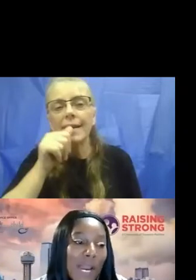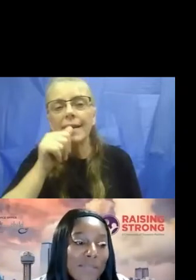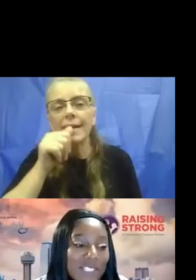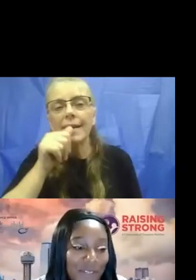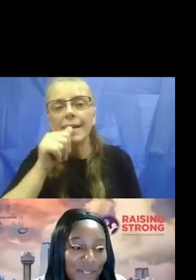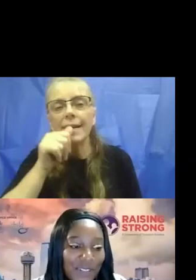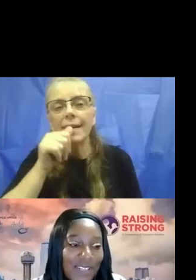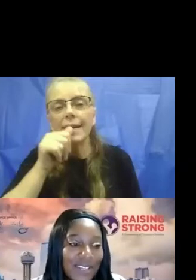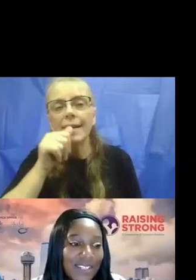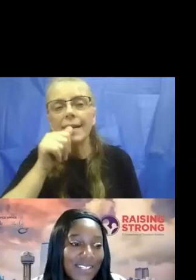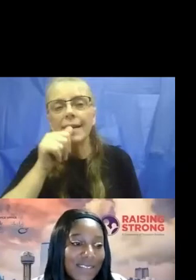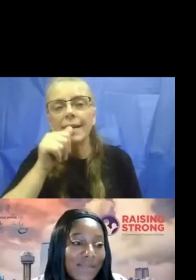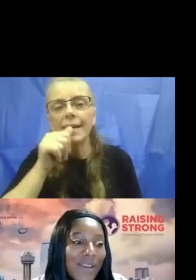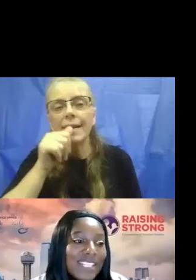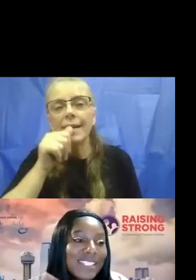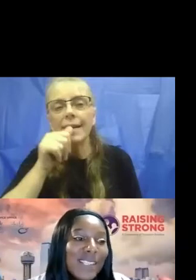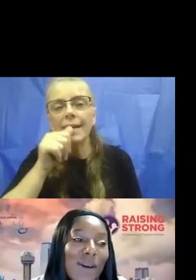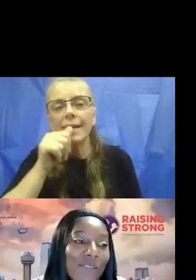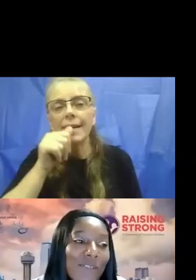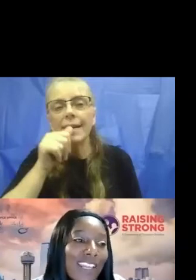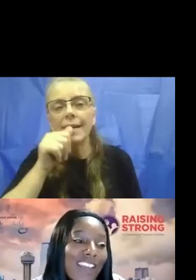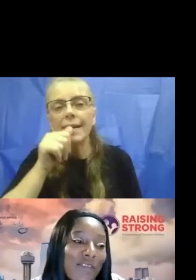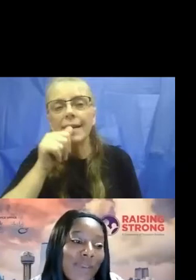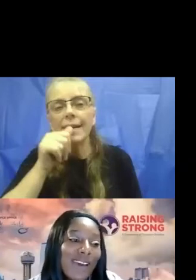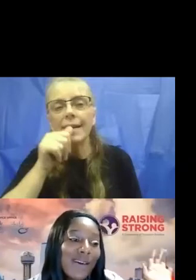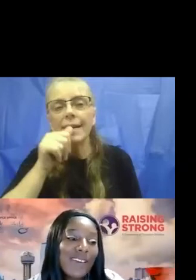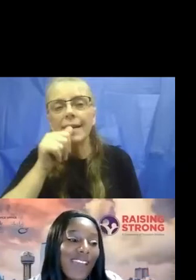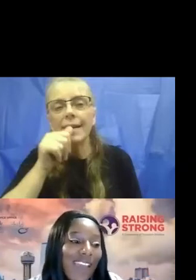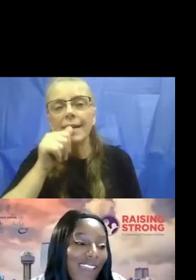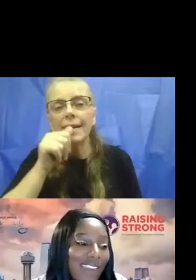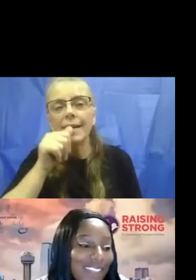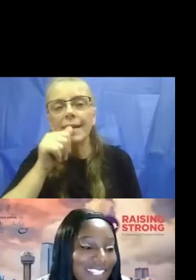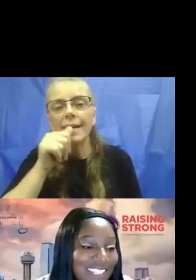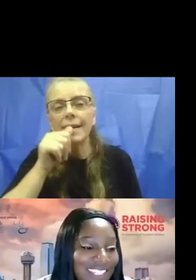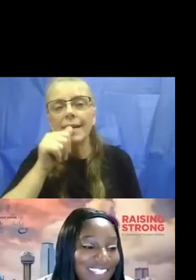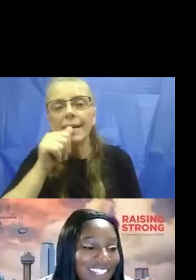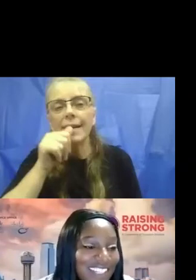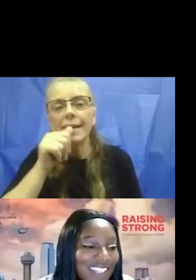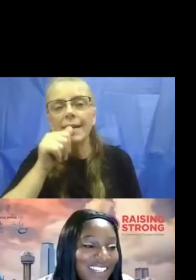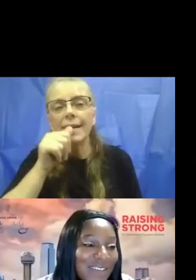picturesque, purposeful. Praise the Lord for NFP, okay?